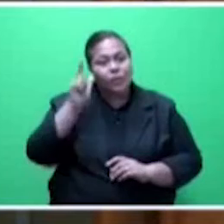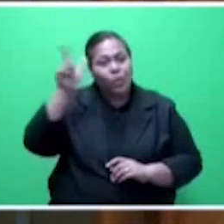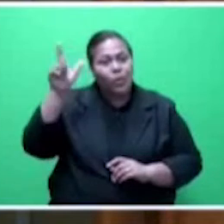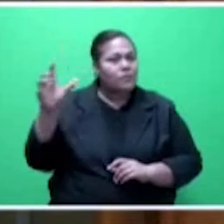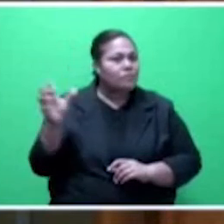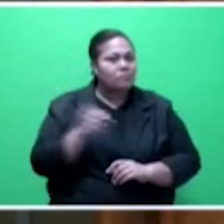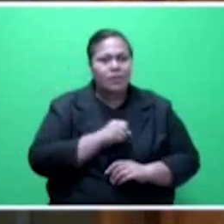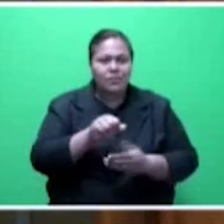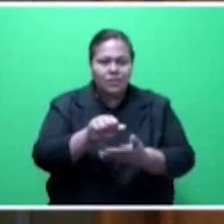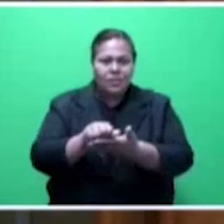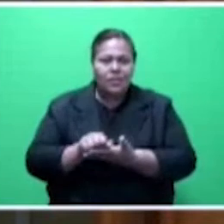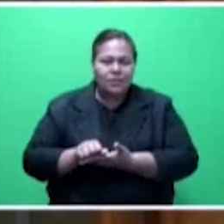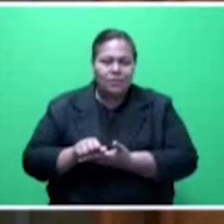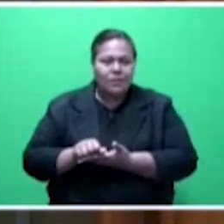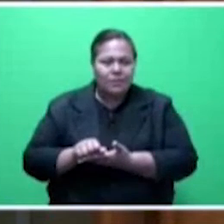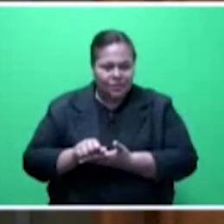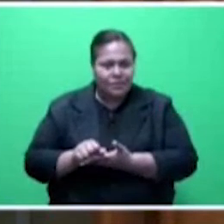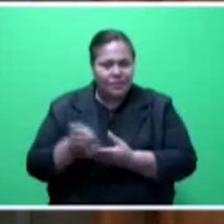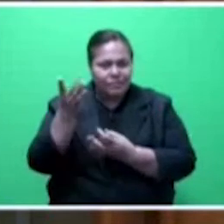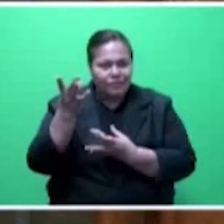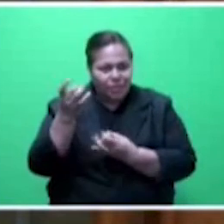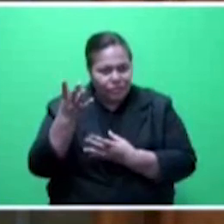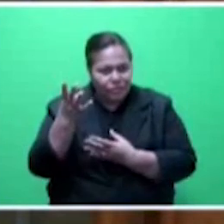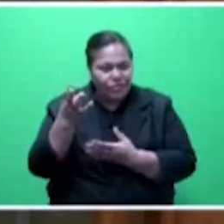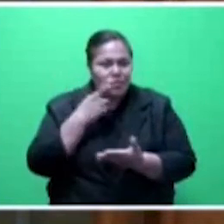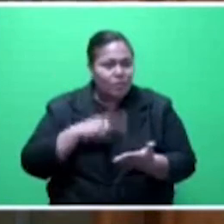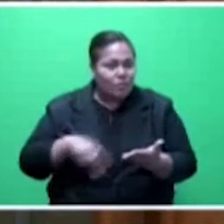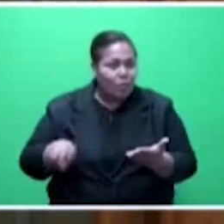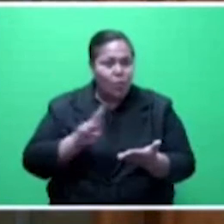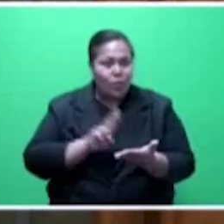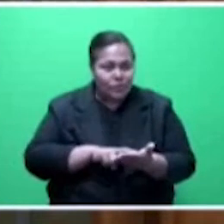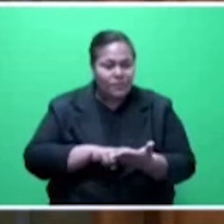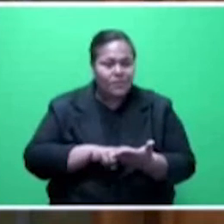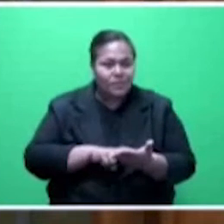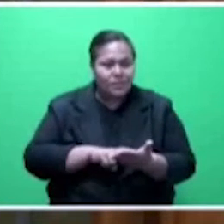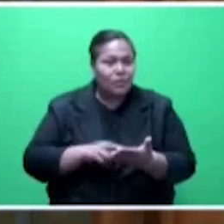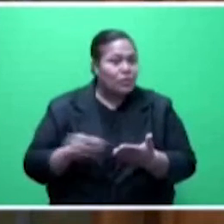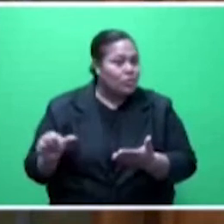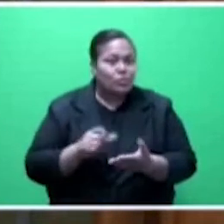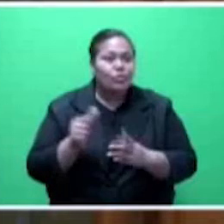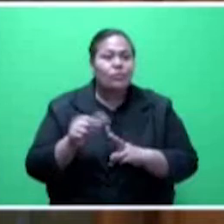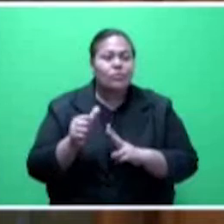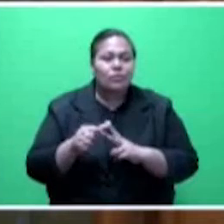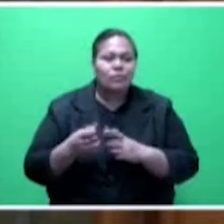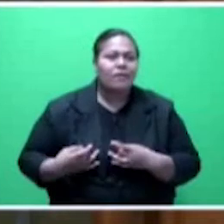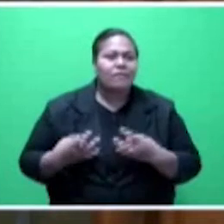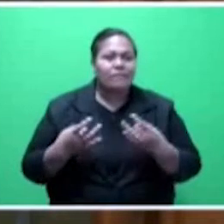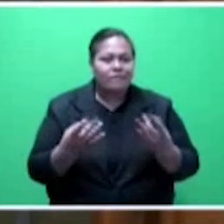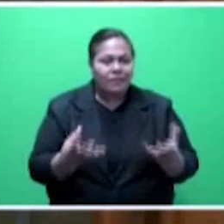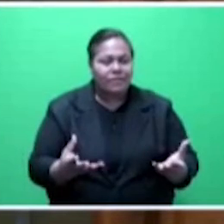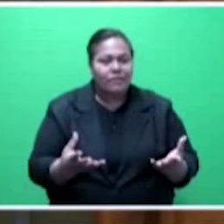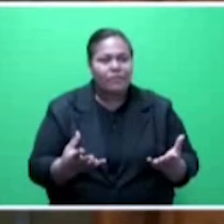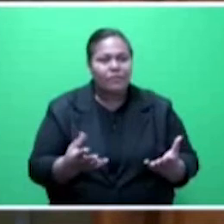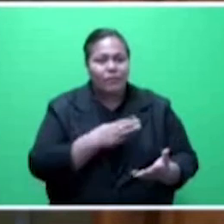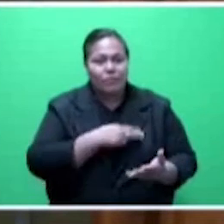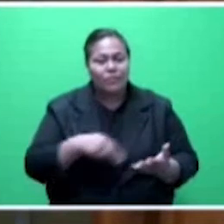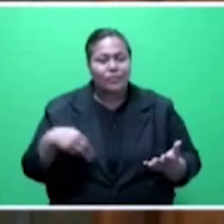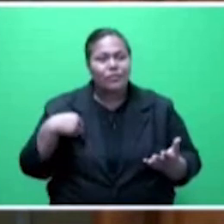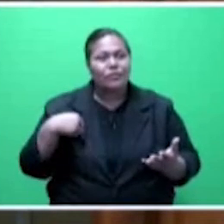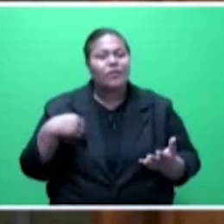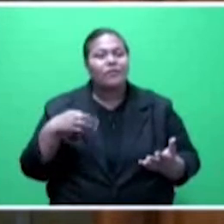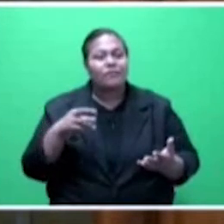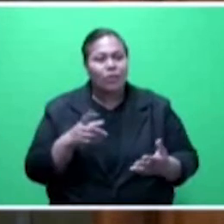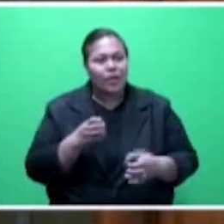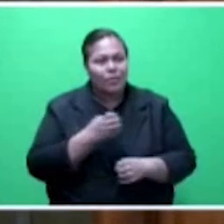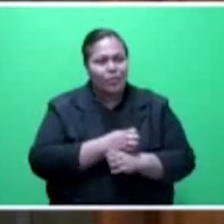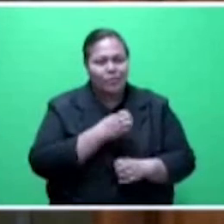employers must retain these records. However, records will also be available at the Ministry of Employment for occupational